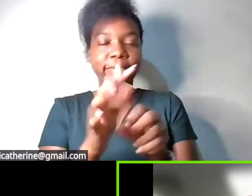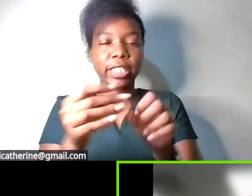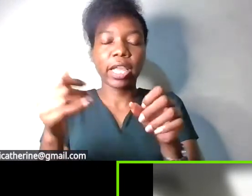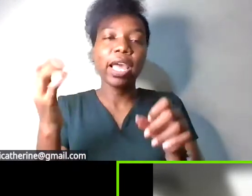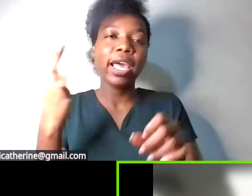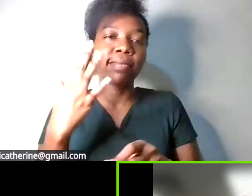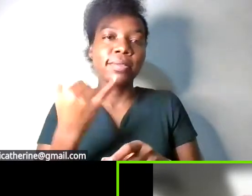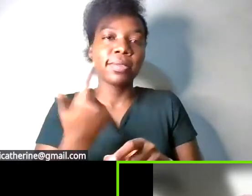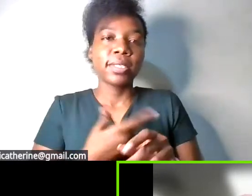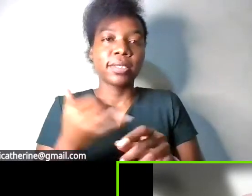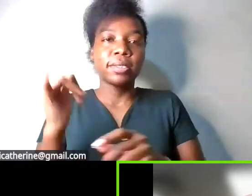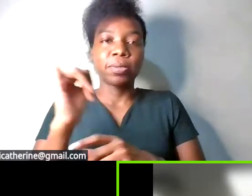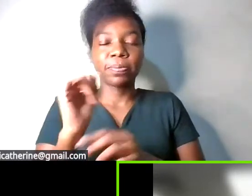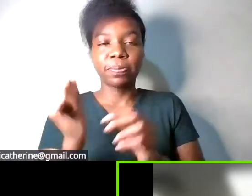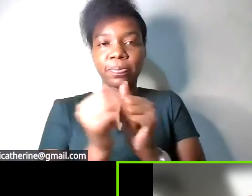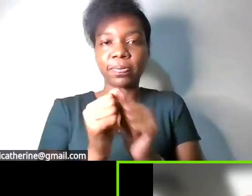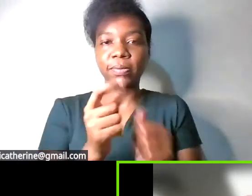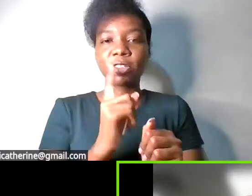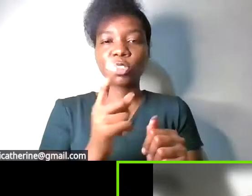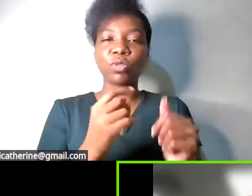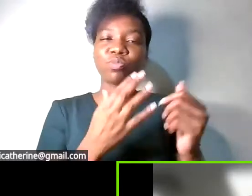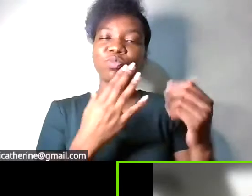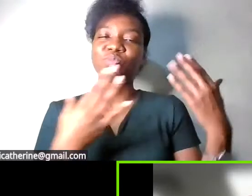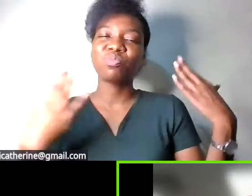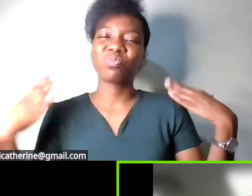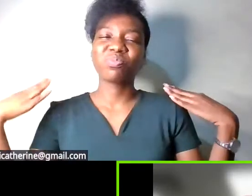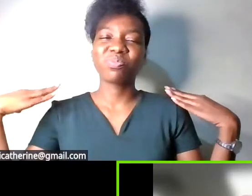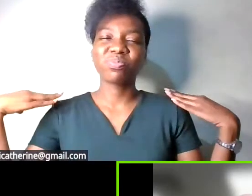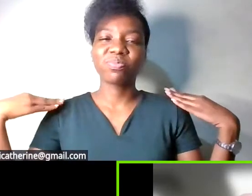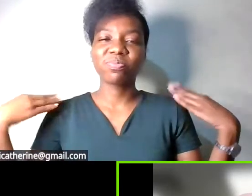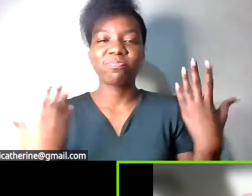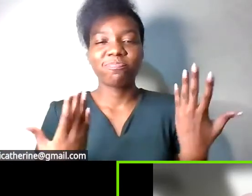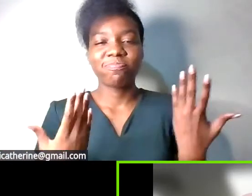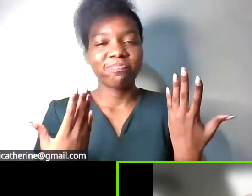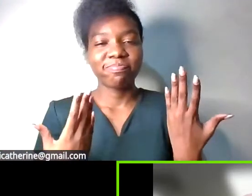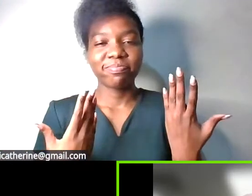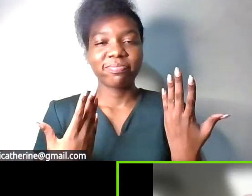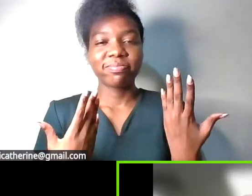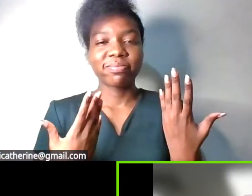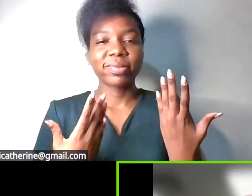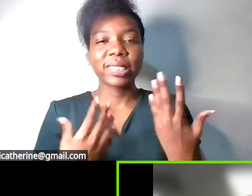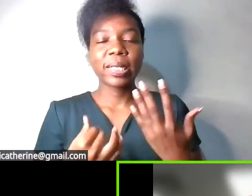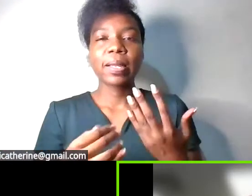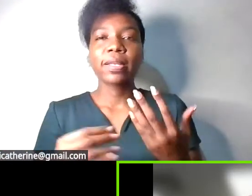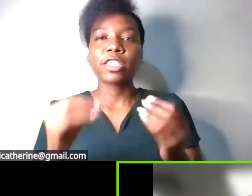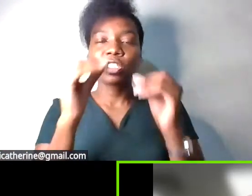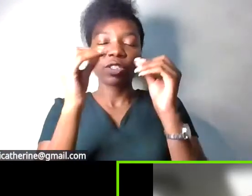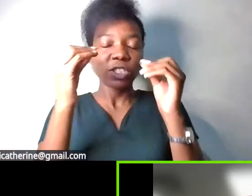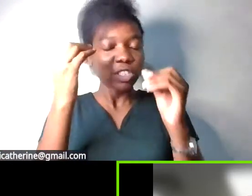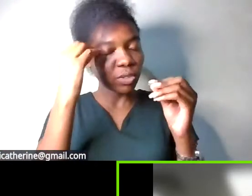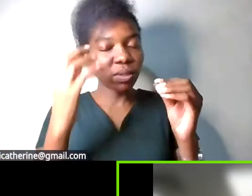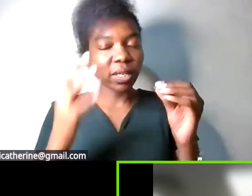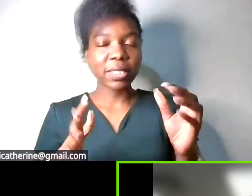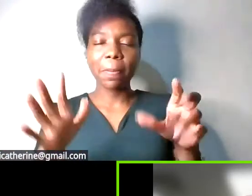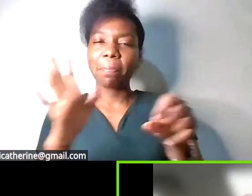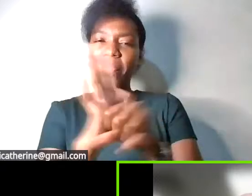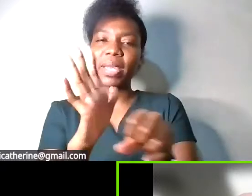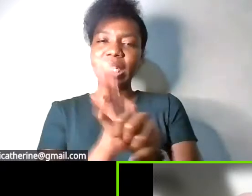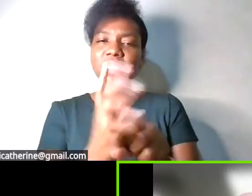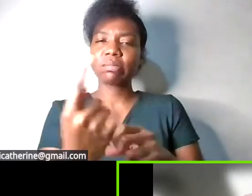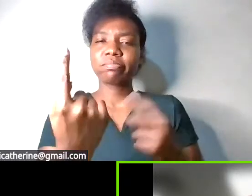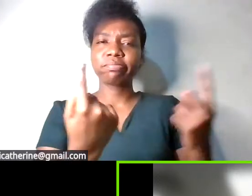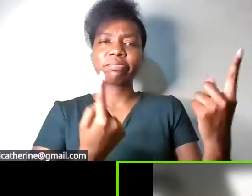tell you, my shoulders have so many students came to me, cry over me